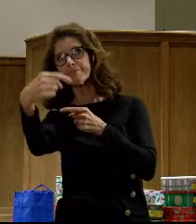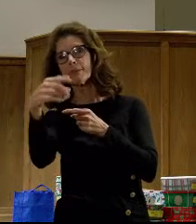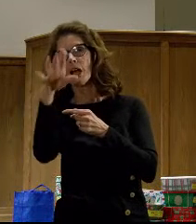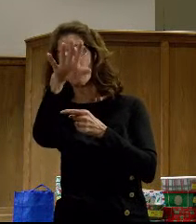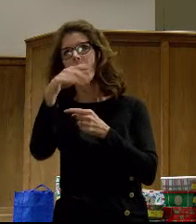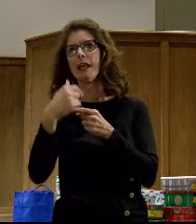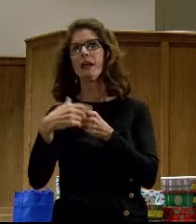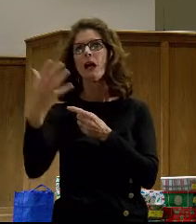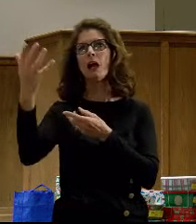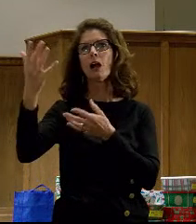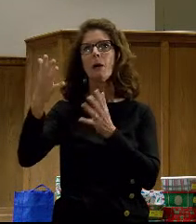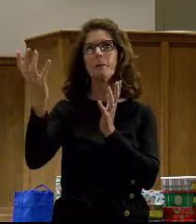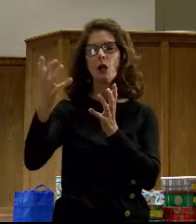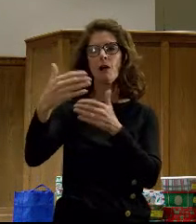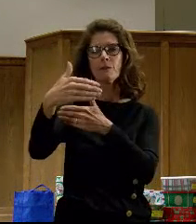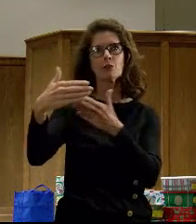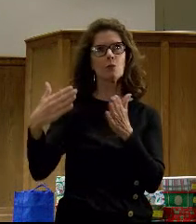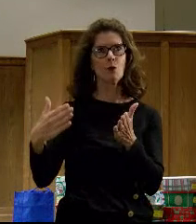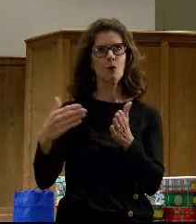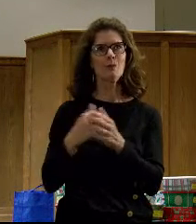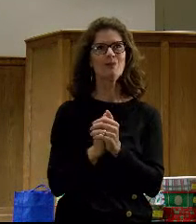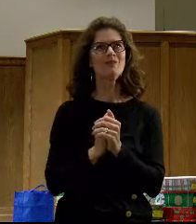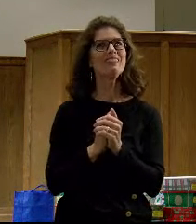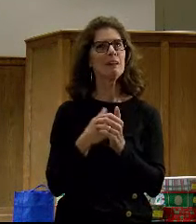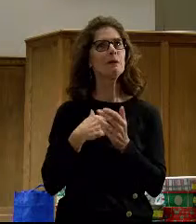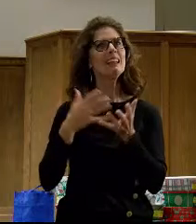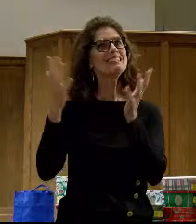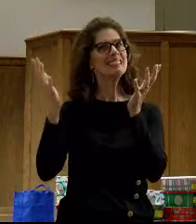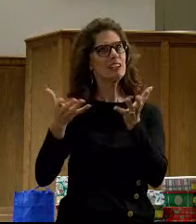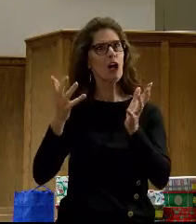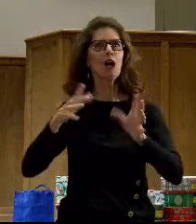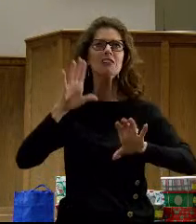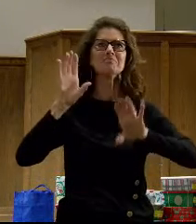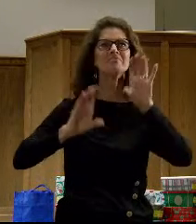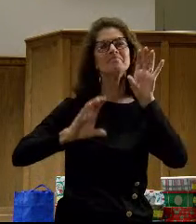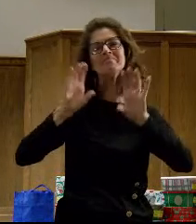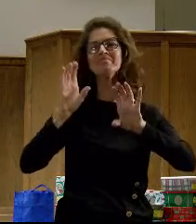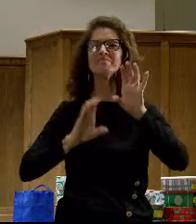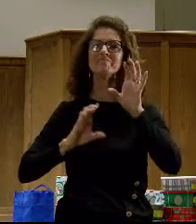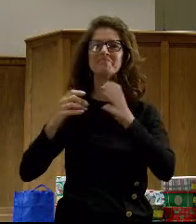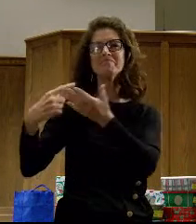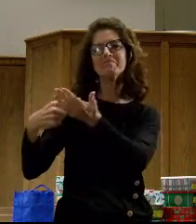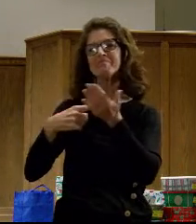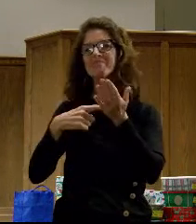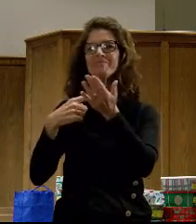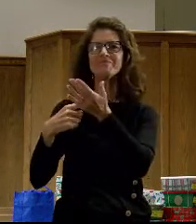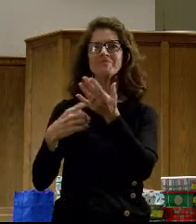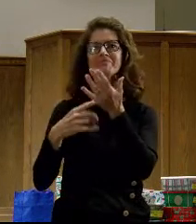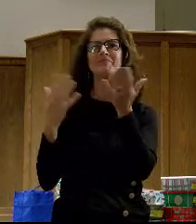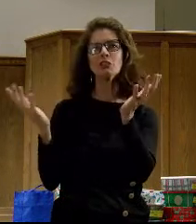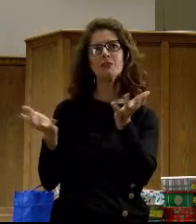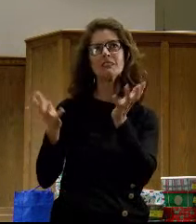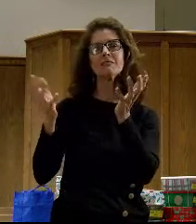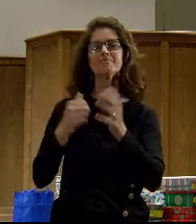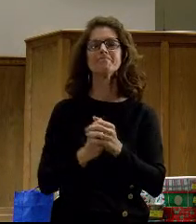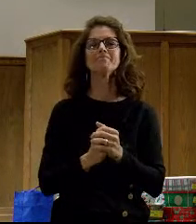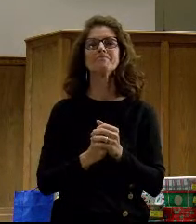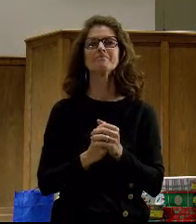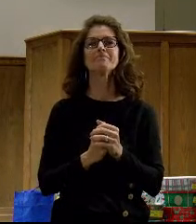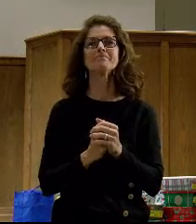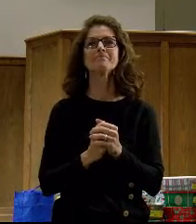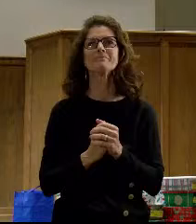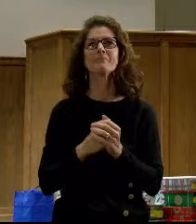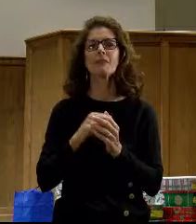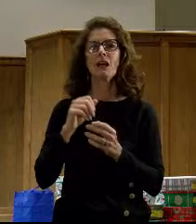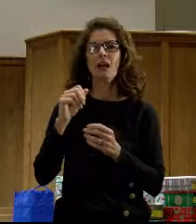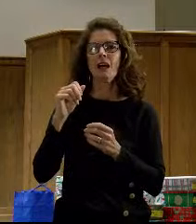our conference room. We'd be glad to receive you there and meet you and let you ask any questions about Memorial Road. So at this time, we're going to invite Doug